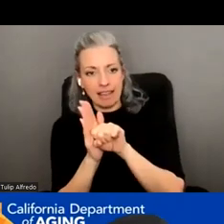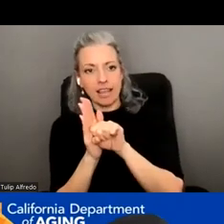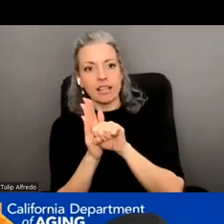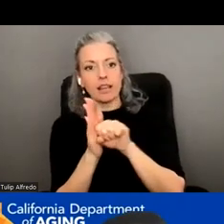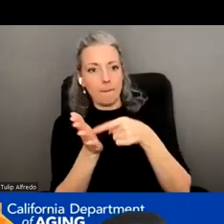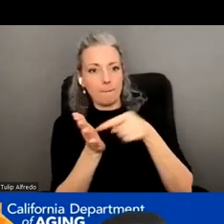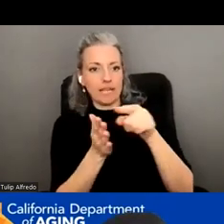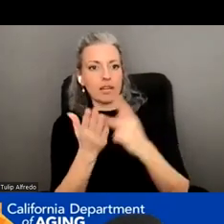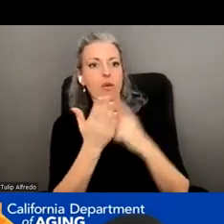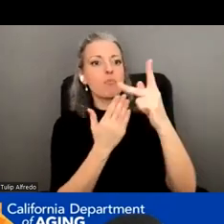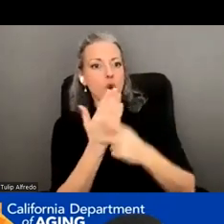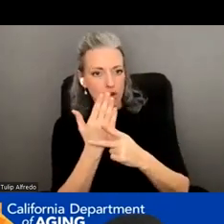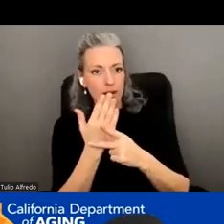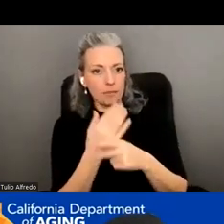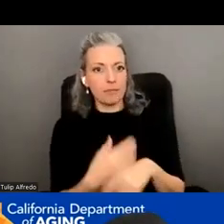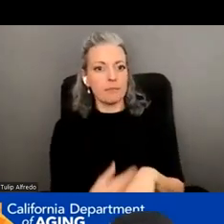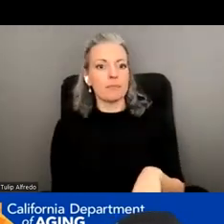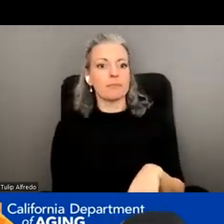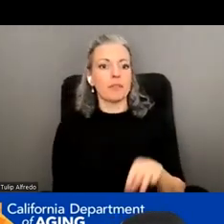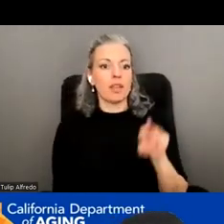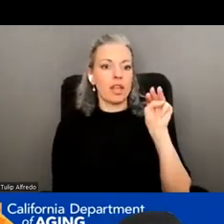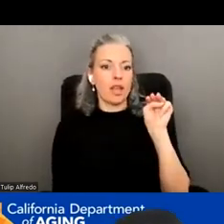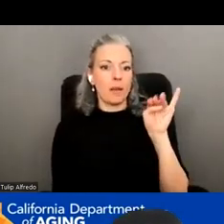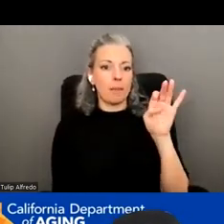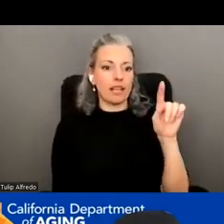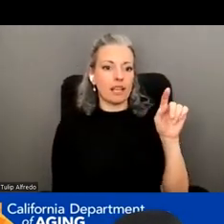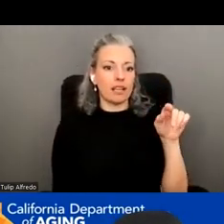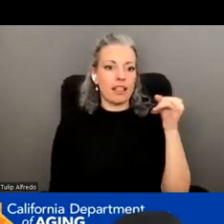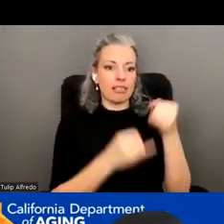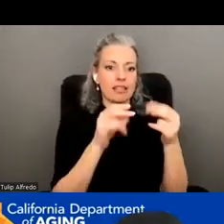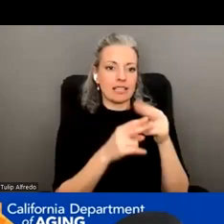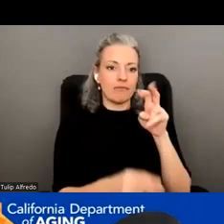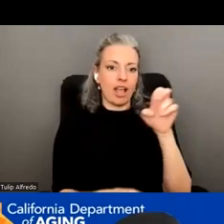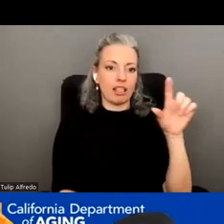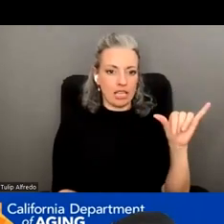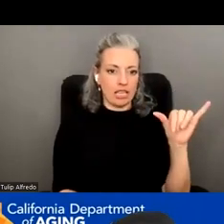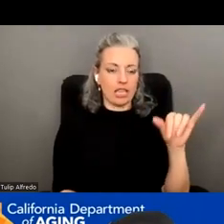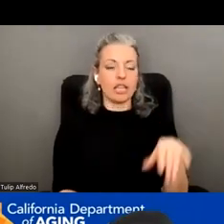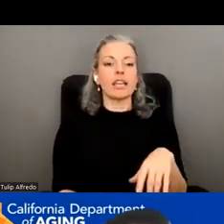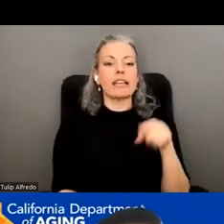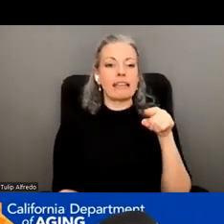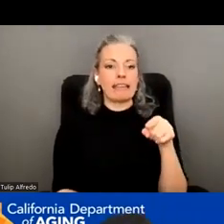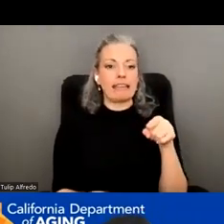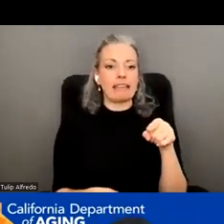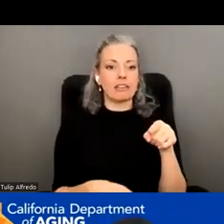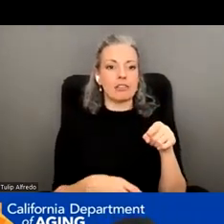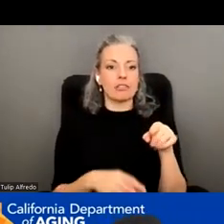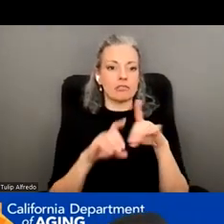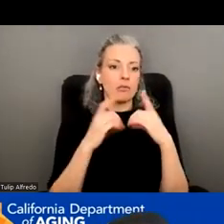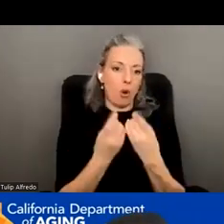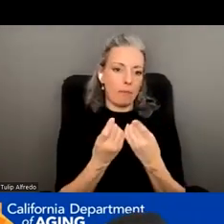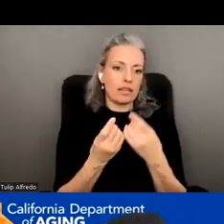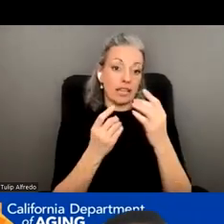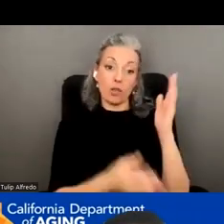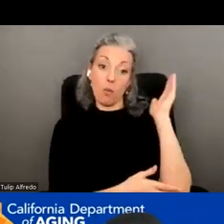I'd like to introduce Mike Valley, and Mike is the Deputy Director of Information Services at the Department of Healthcare Access and Information. So Mike will present